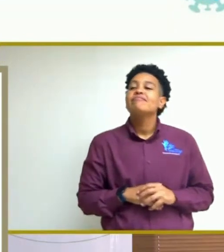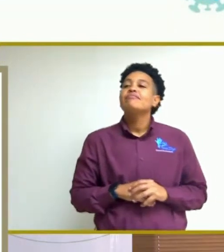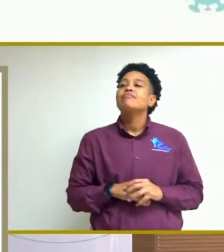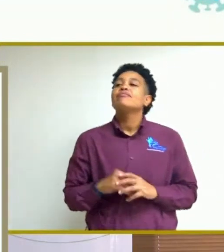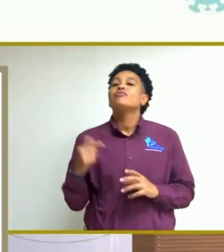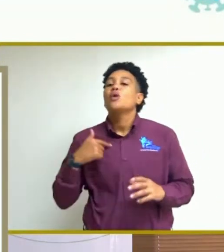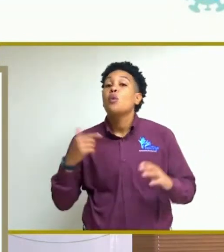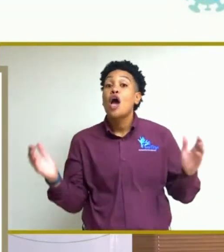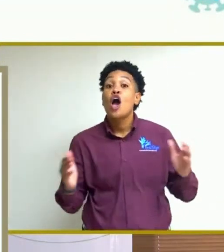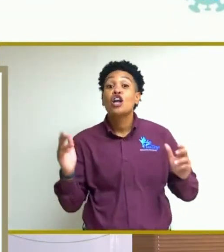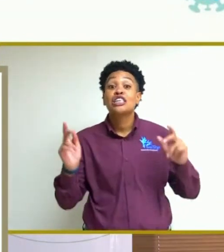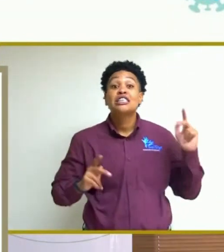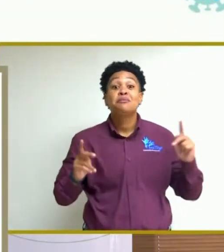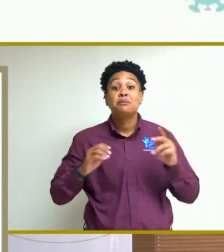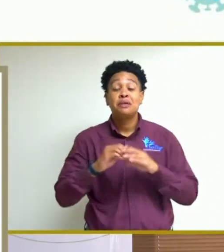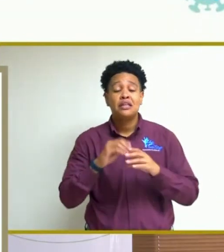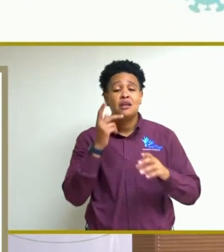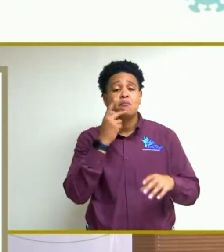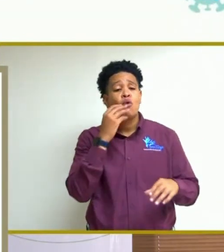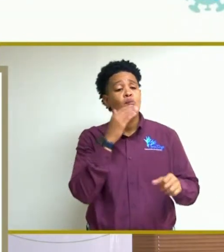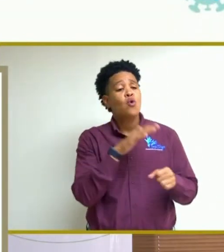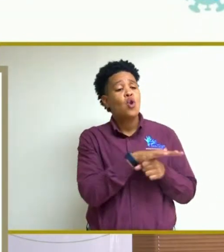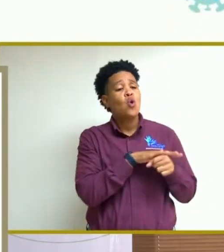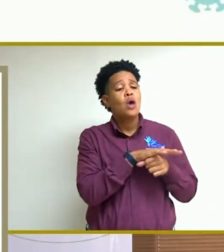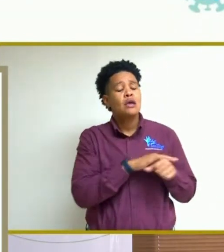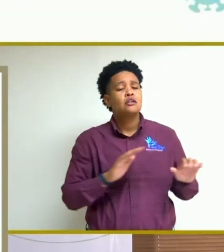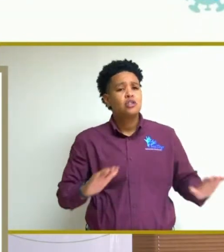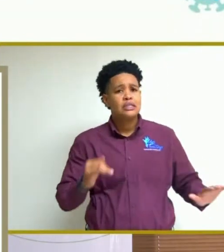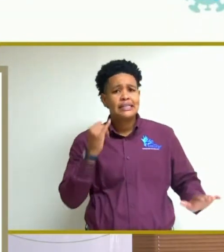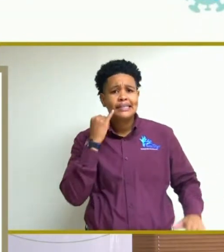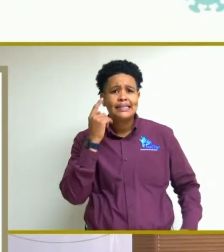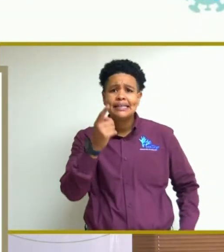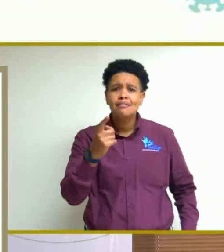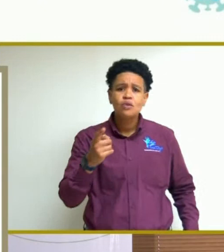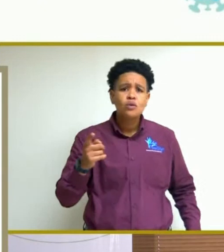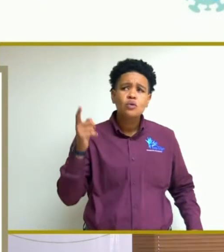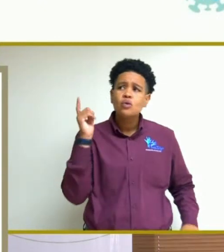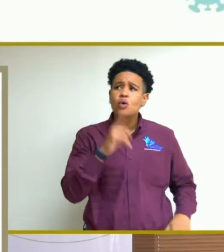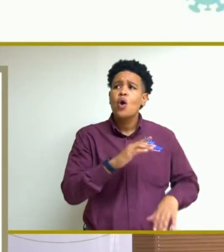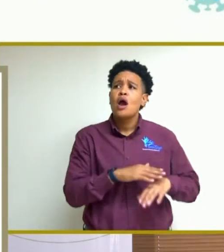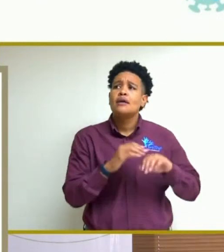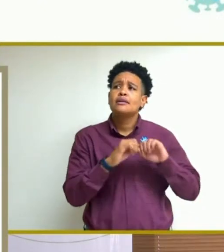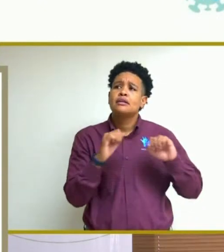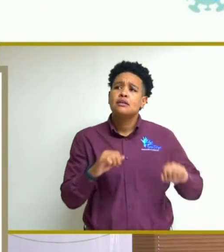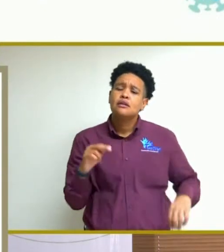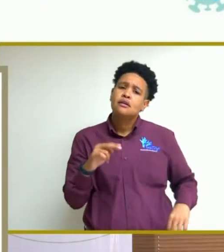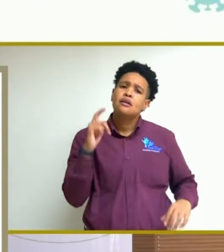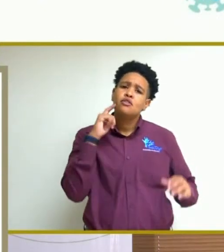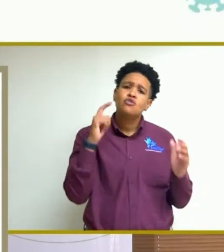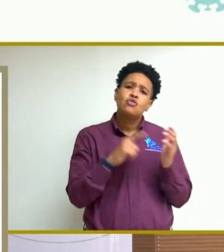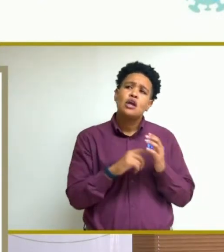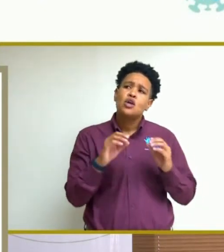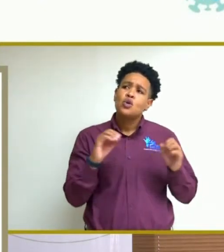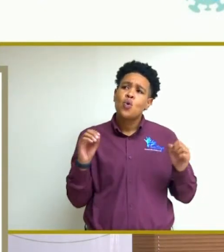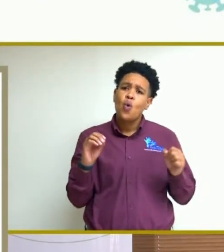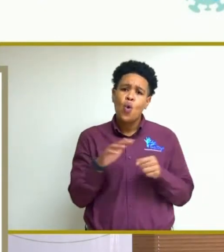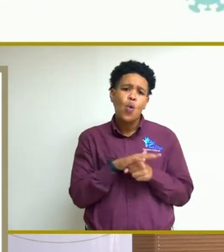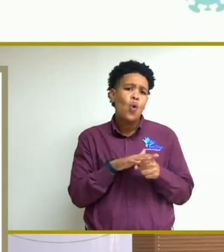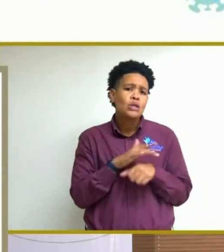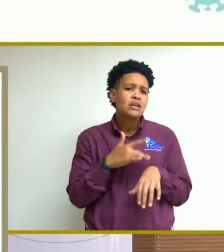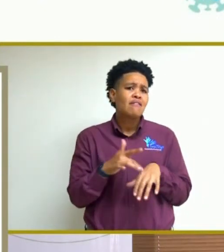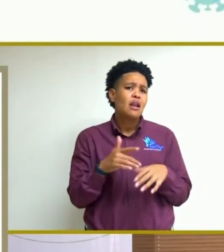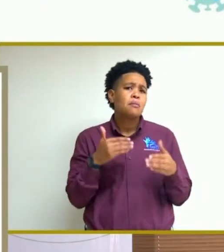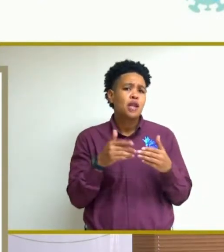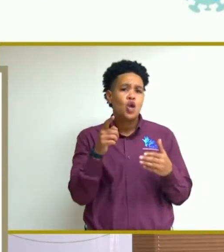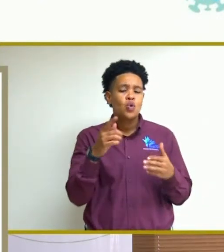encourage persons in the Portmore vicinity, if you went onto the system and recognized that there are no sites, we invite